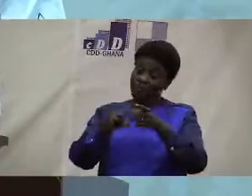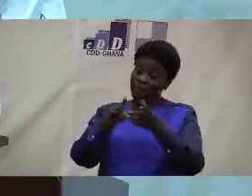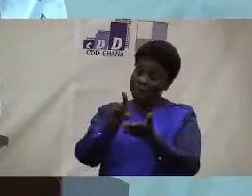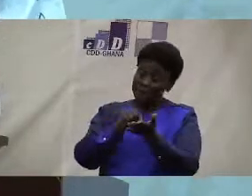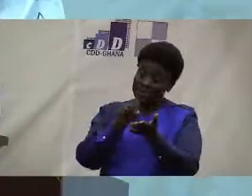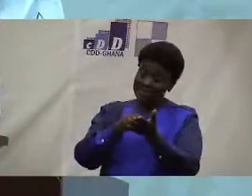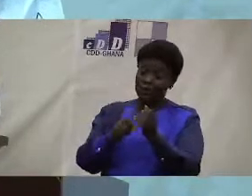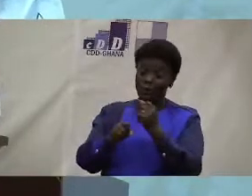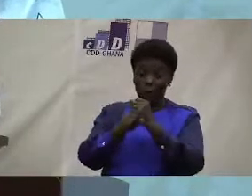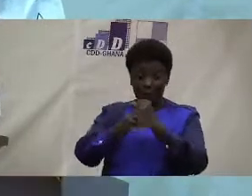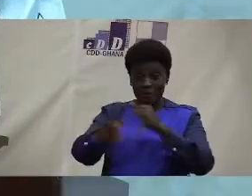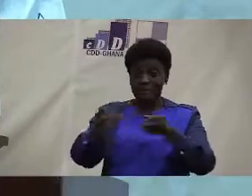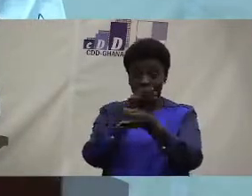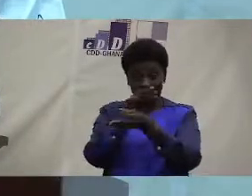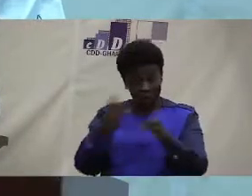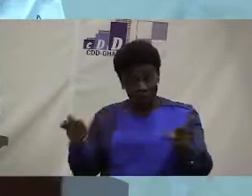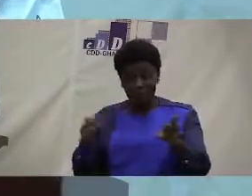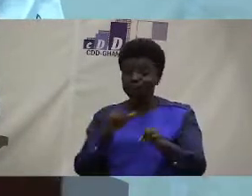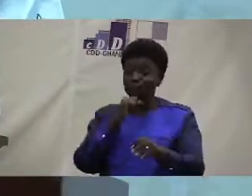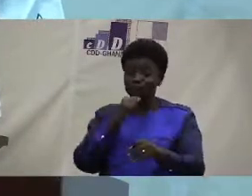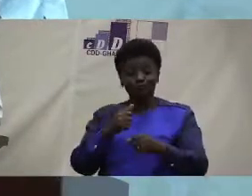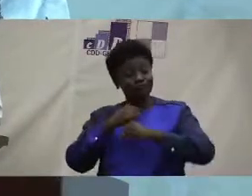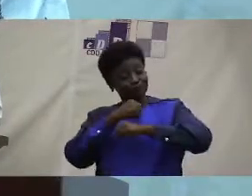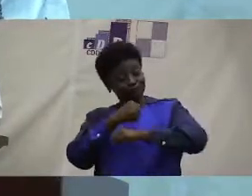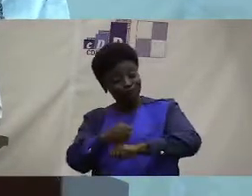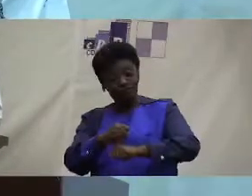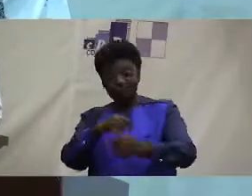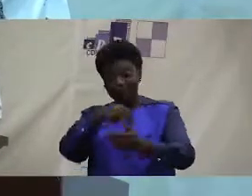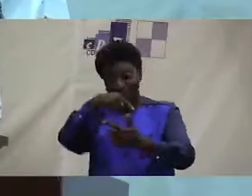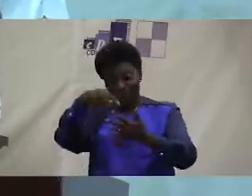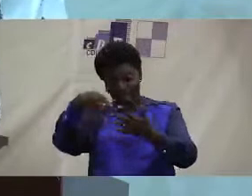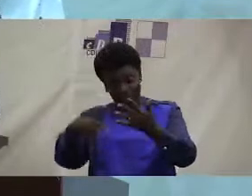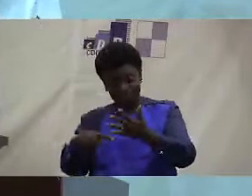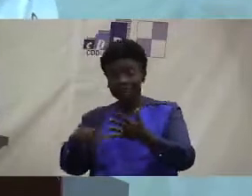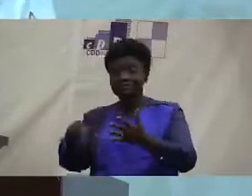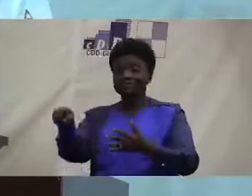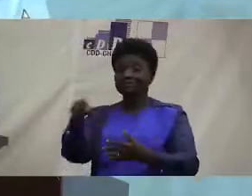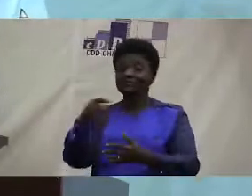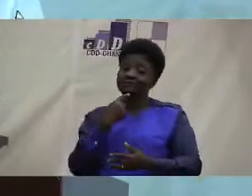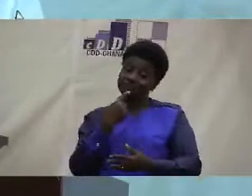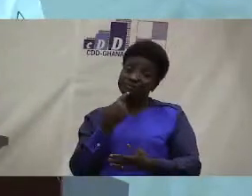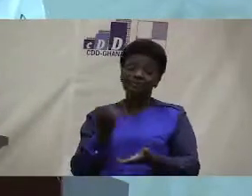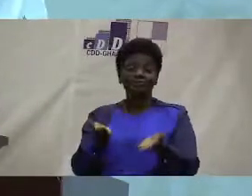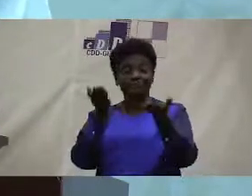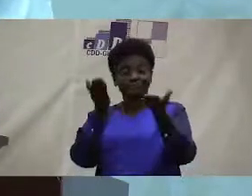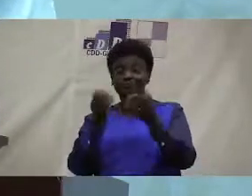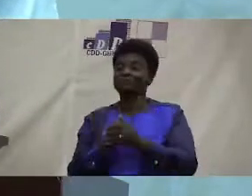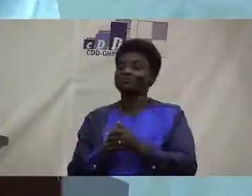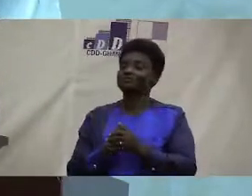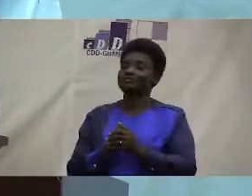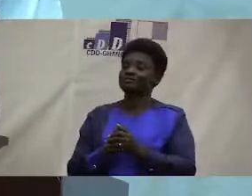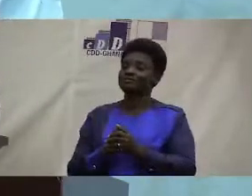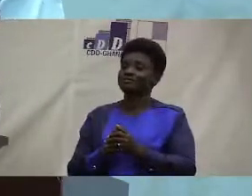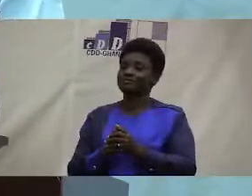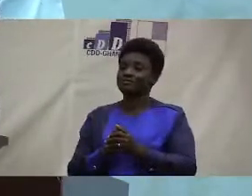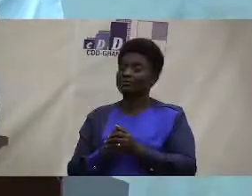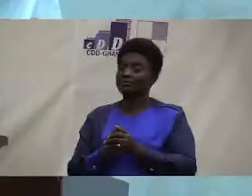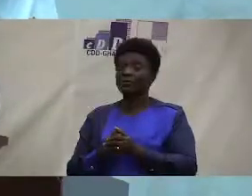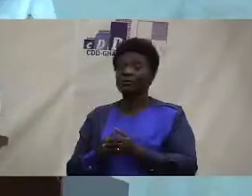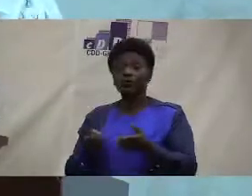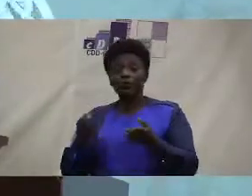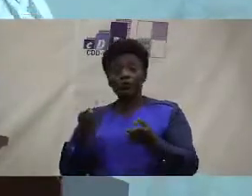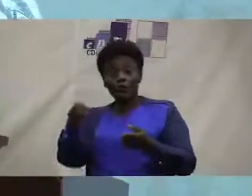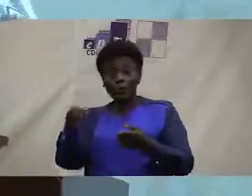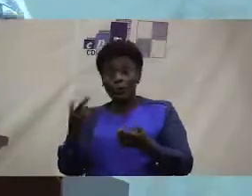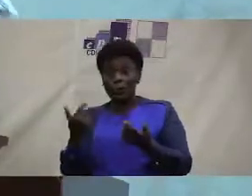insecurity, and so on and so forth. These are all, and when the movement